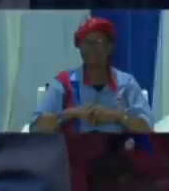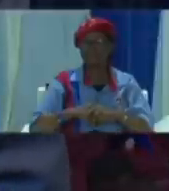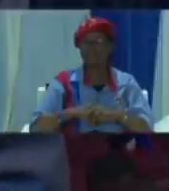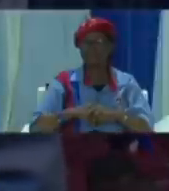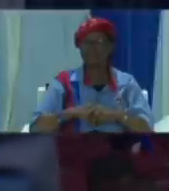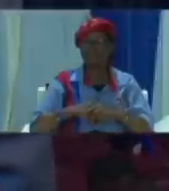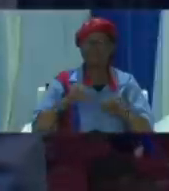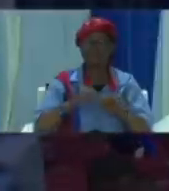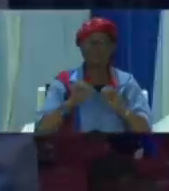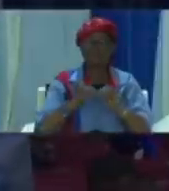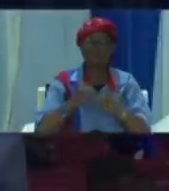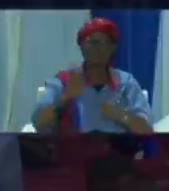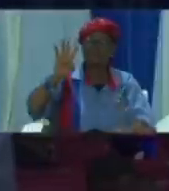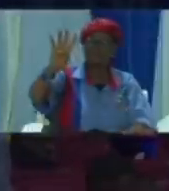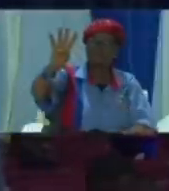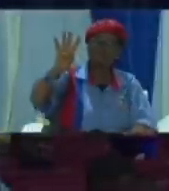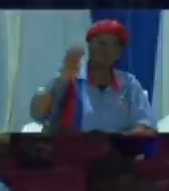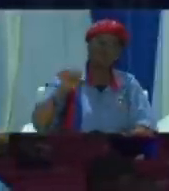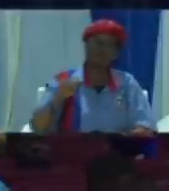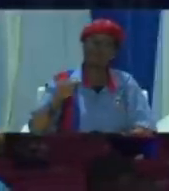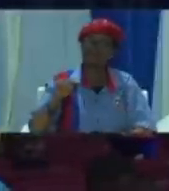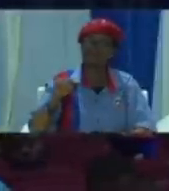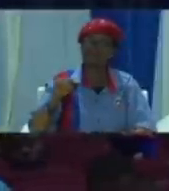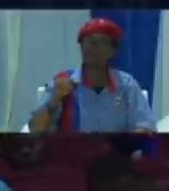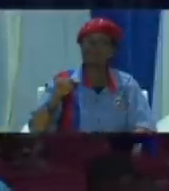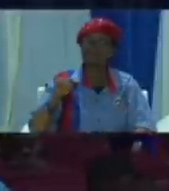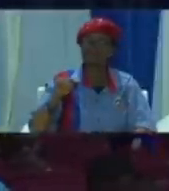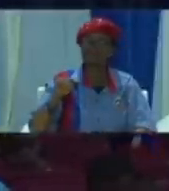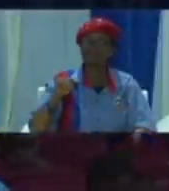Number four. Ikerin.